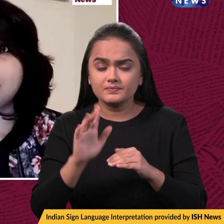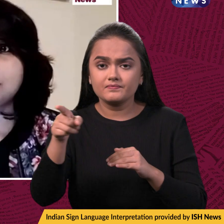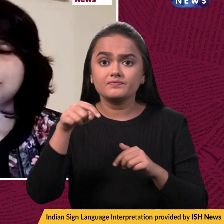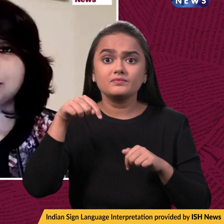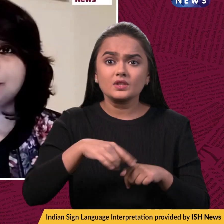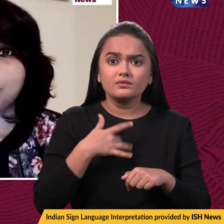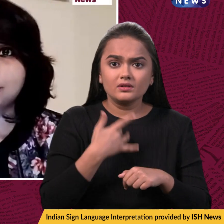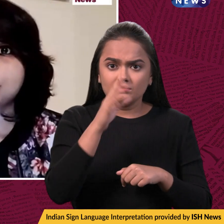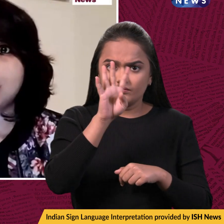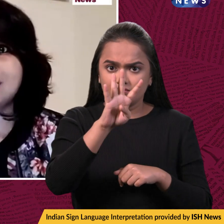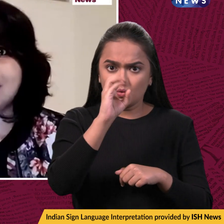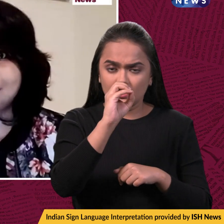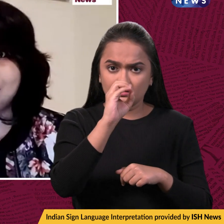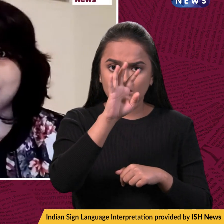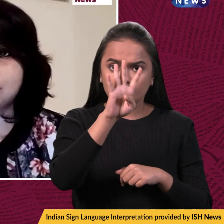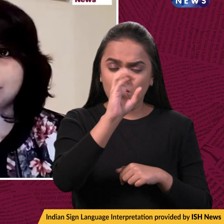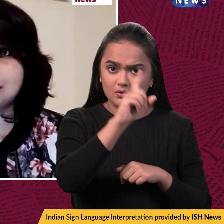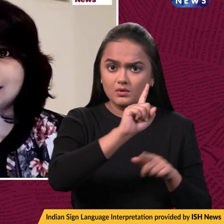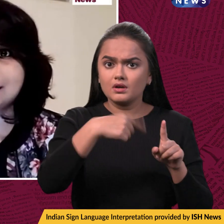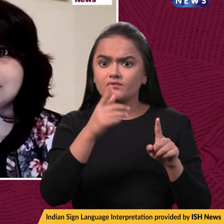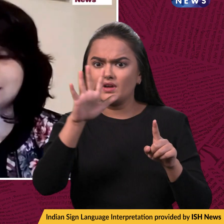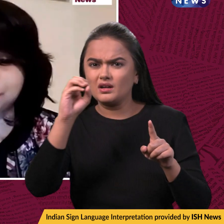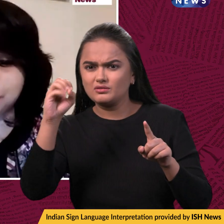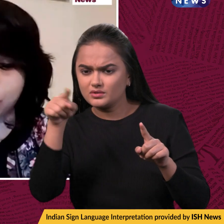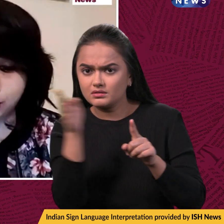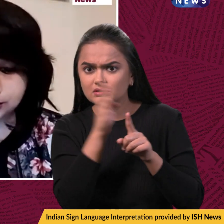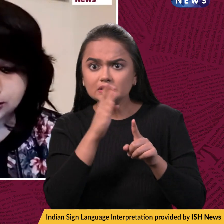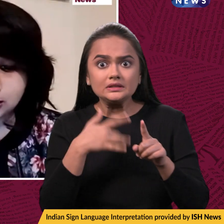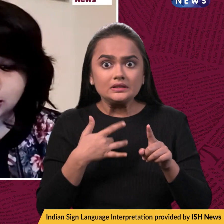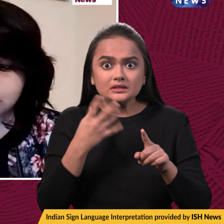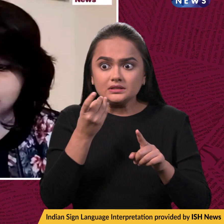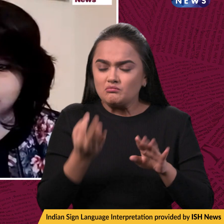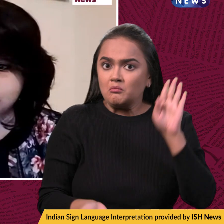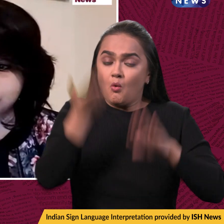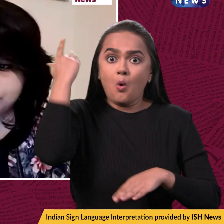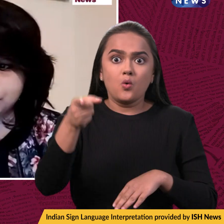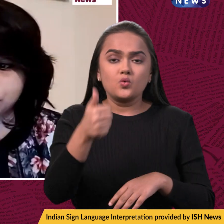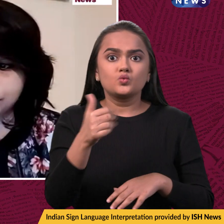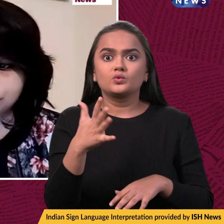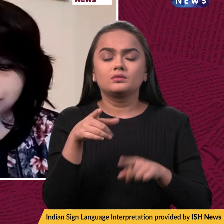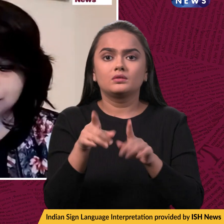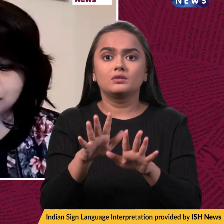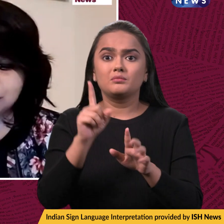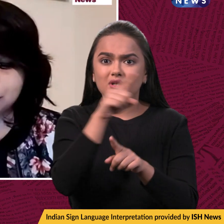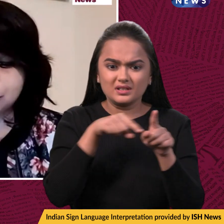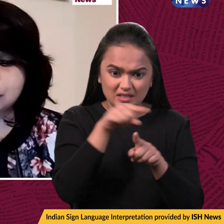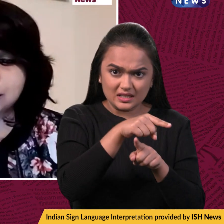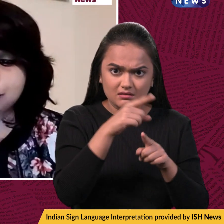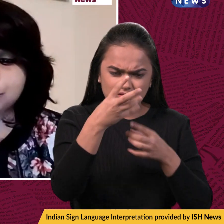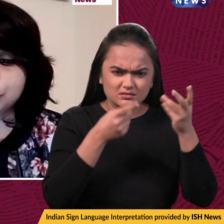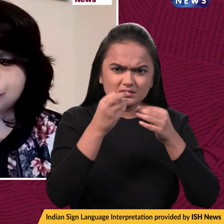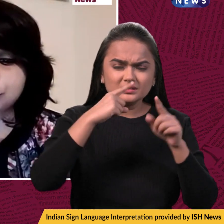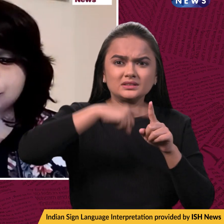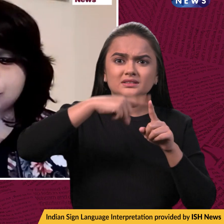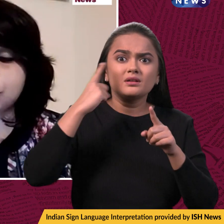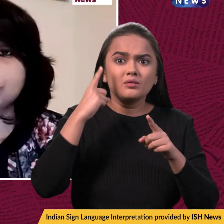an AQI between 401 and 500 is in the severe quality. According to the CPCB, which is the